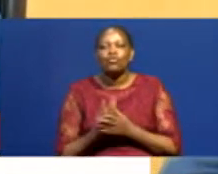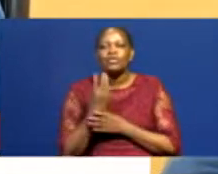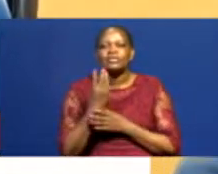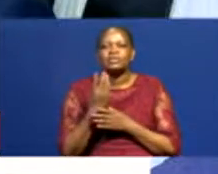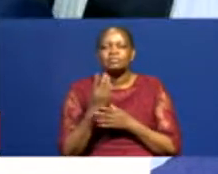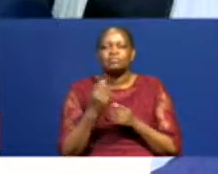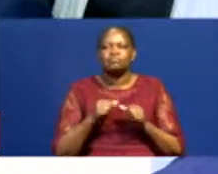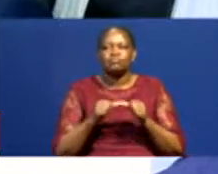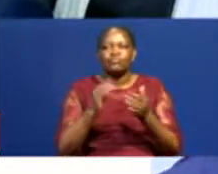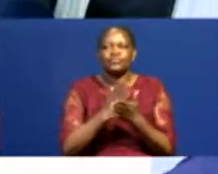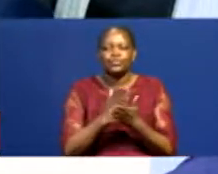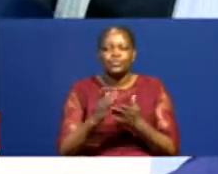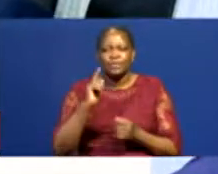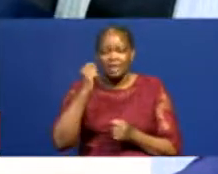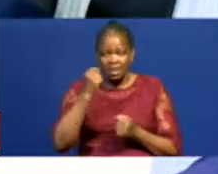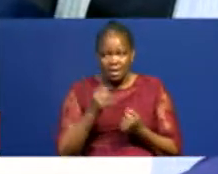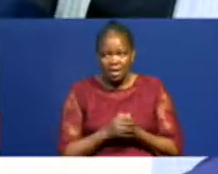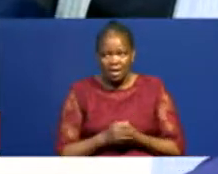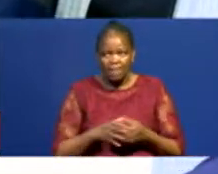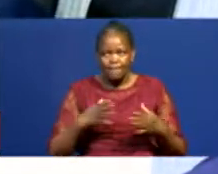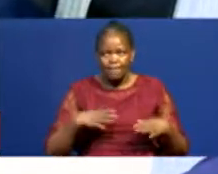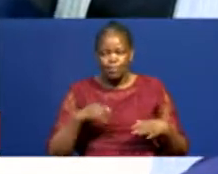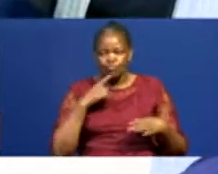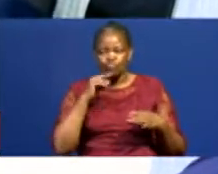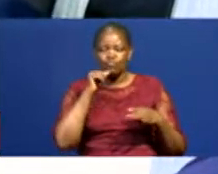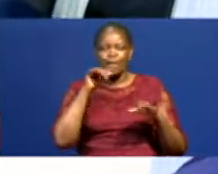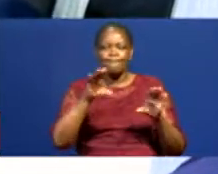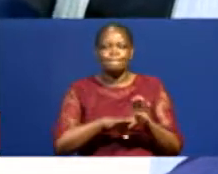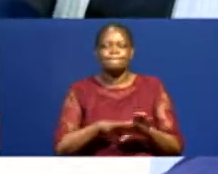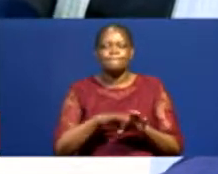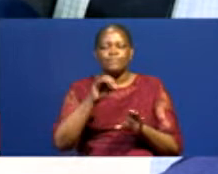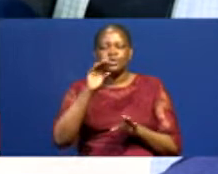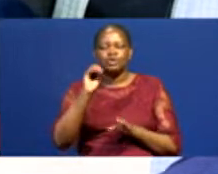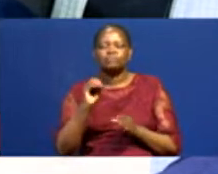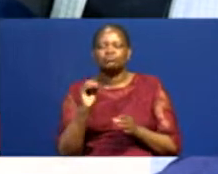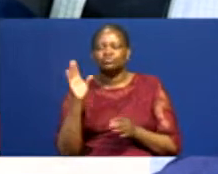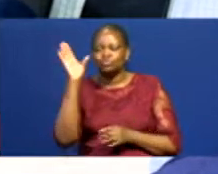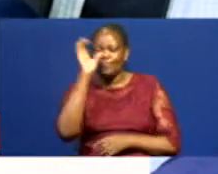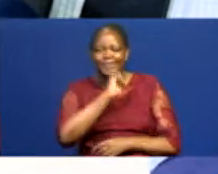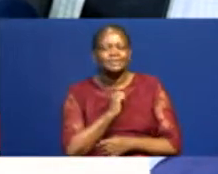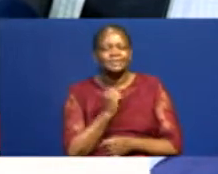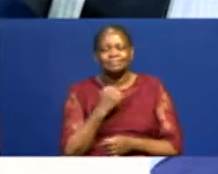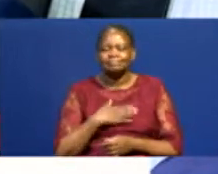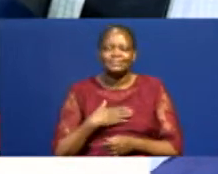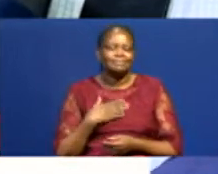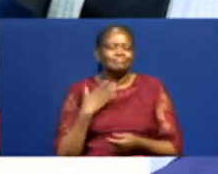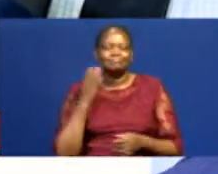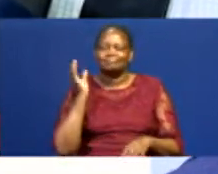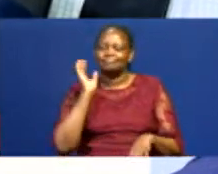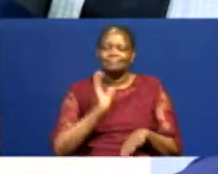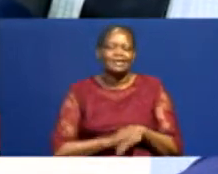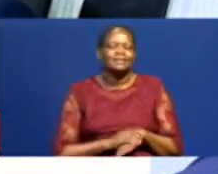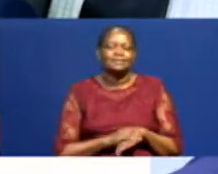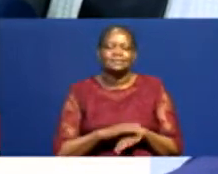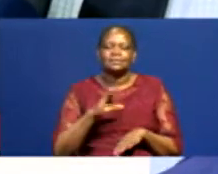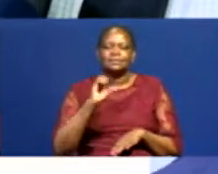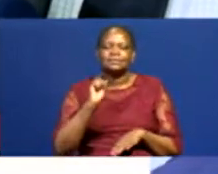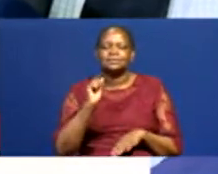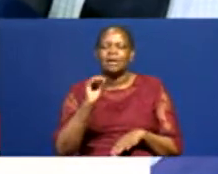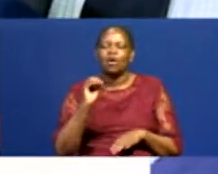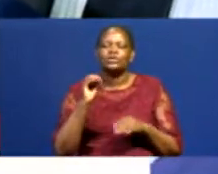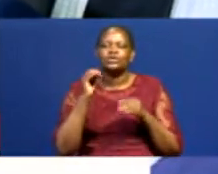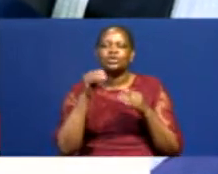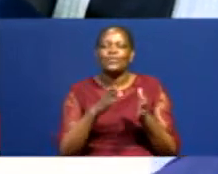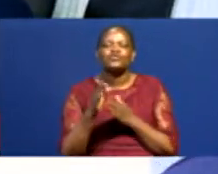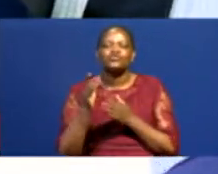sector. Kenyan citizen who's not a member of a SACCOs, you are missing out. So you should find this as an opportunity to join your